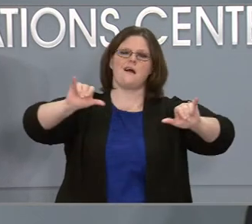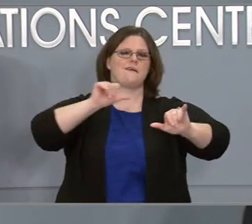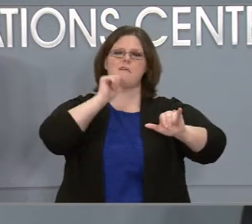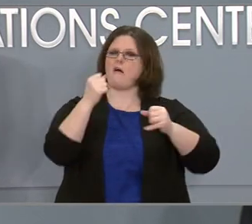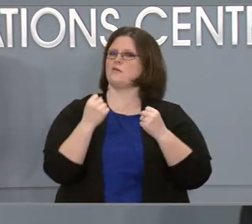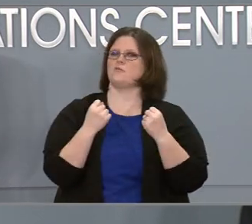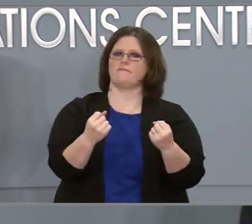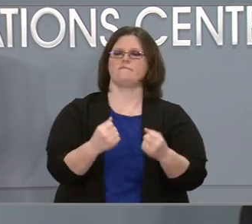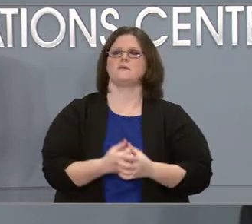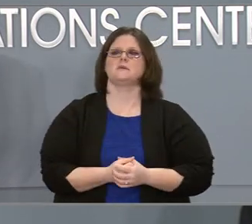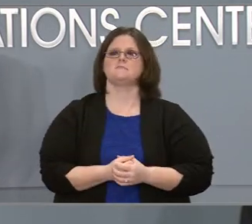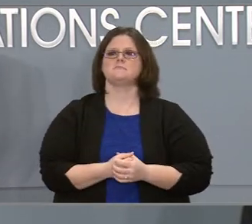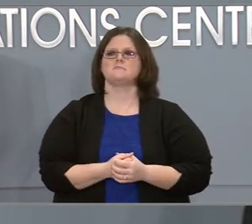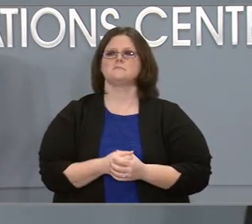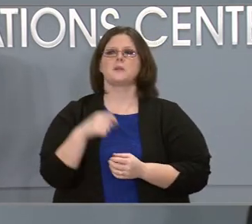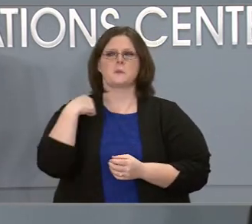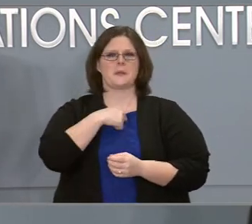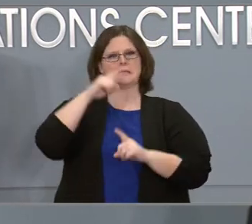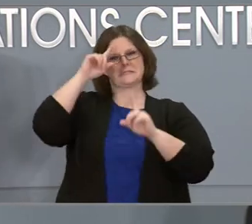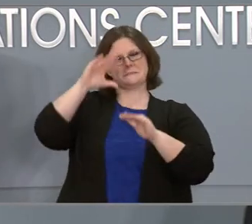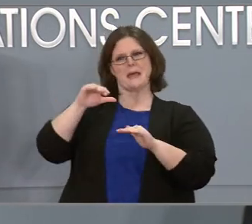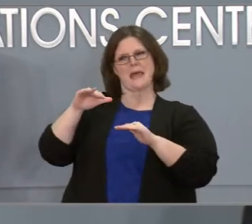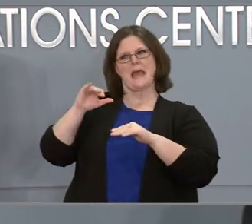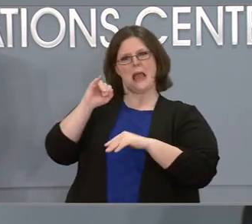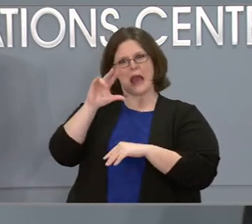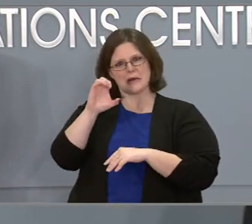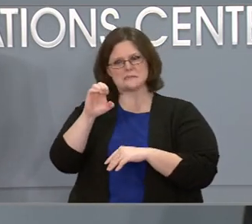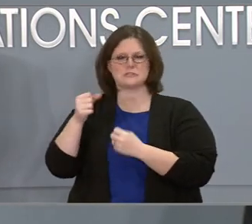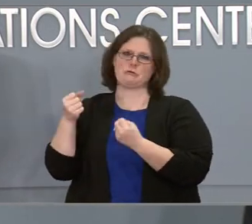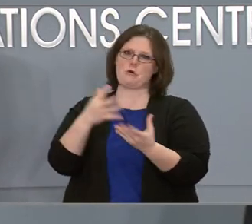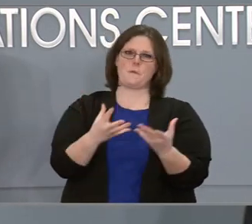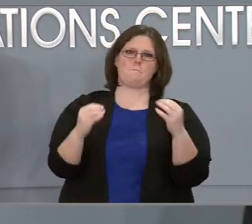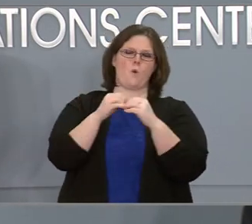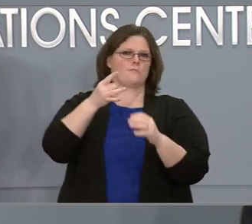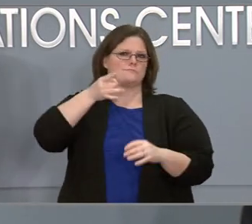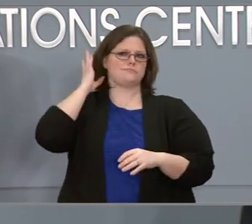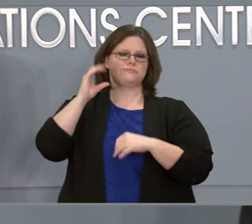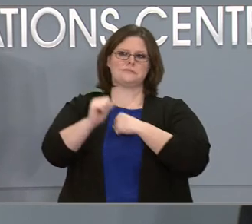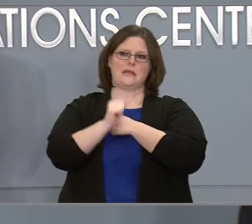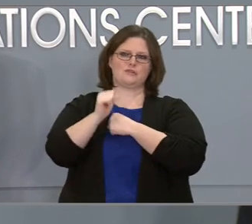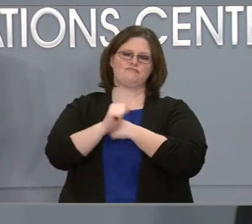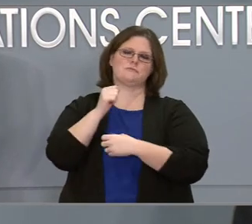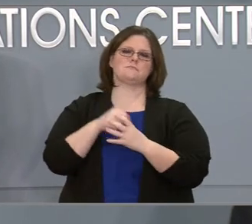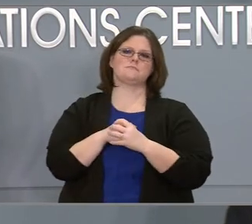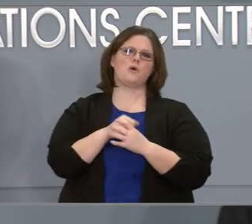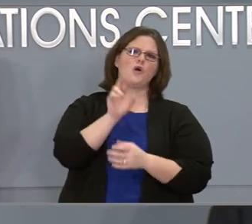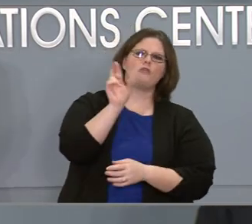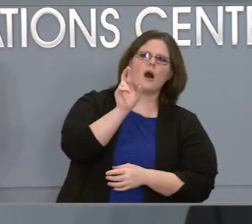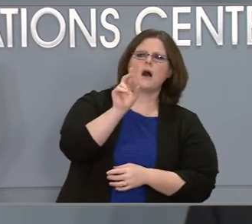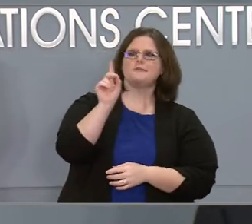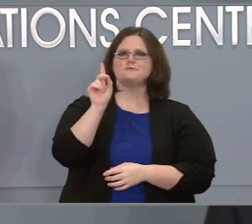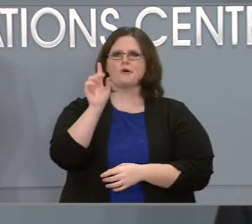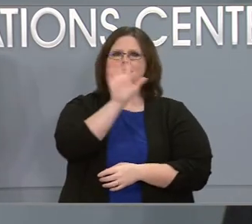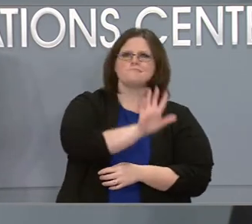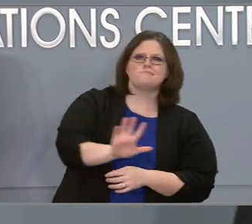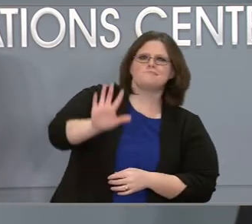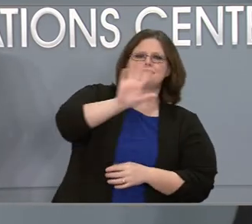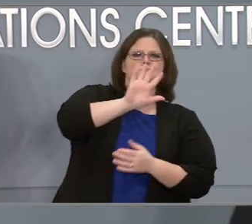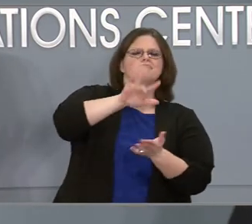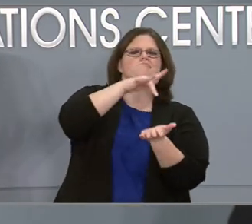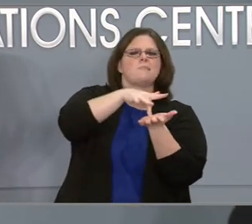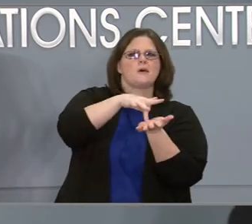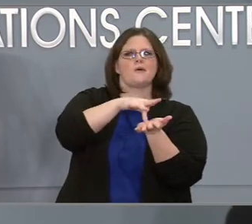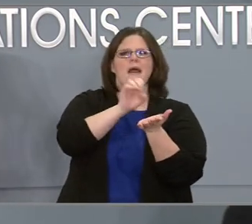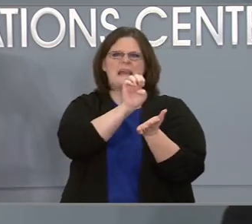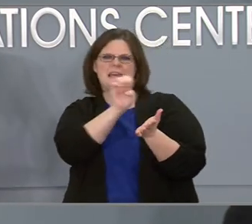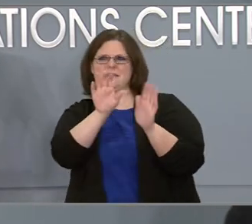and participating in very hazardous conditions, particularly in the Triangle area and everywhere east of I-95 down to the coast.